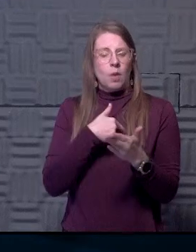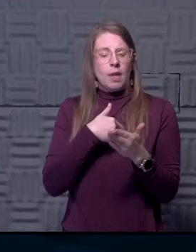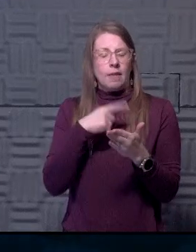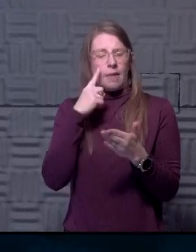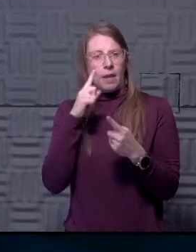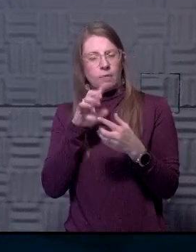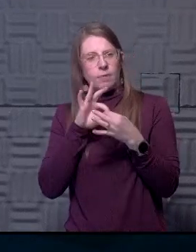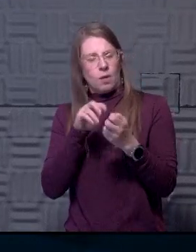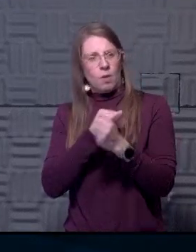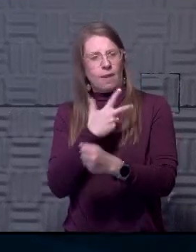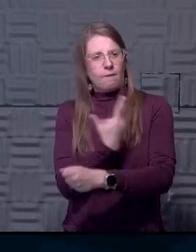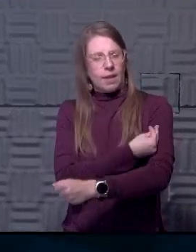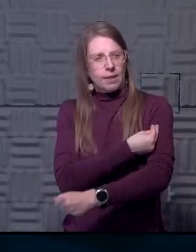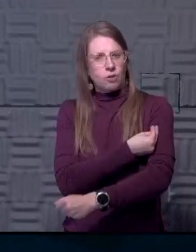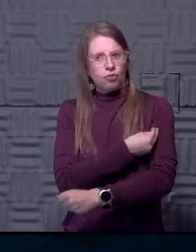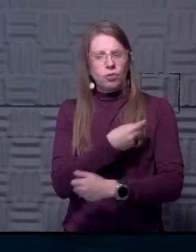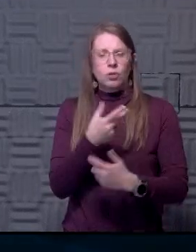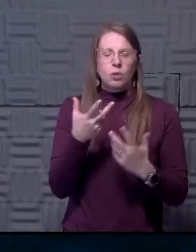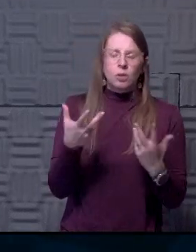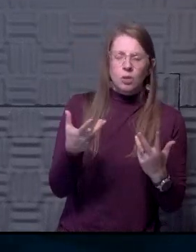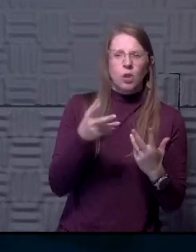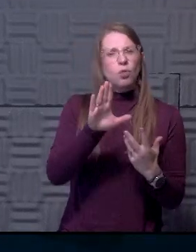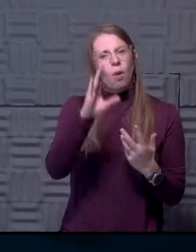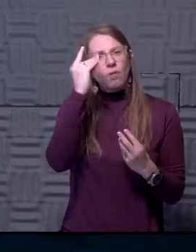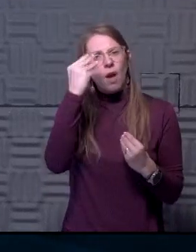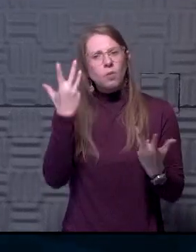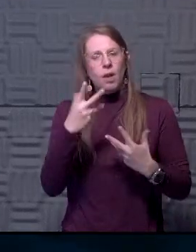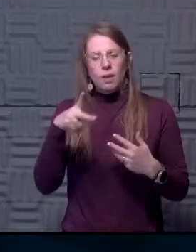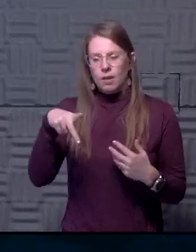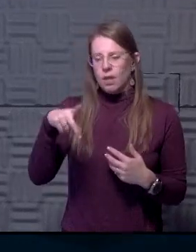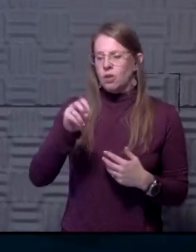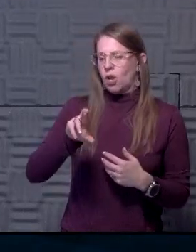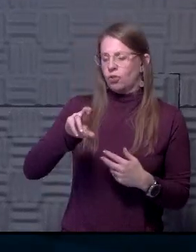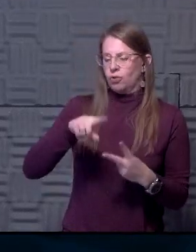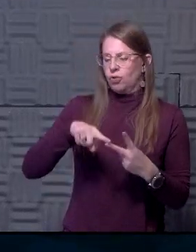around vaccination? Well, what are your thoughts? Dr. Pahood.